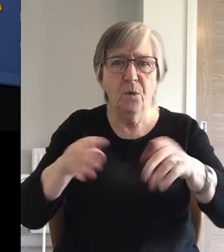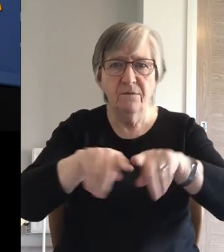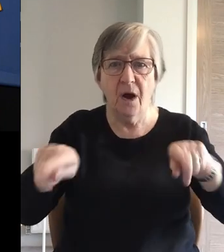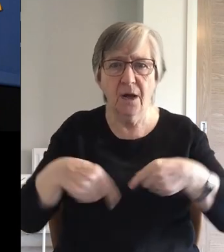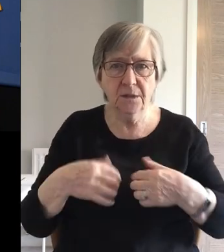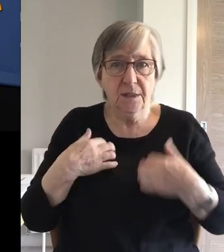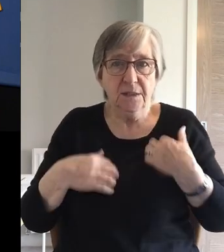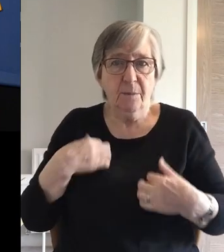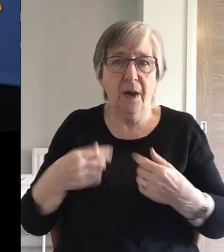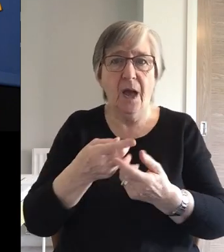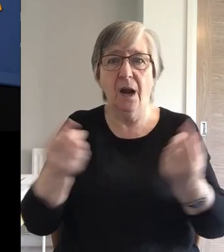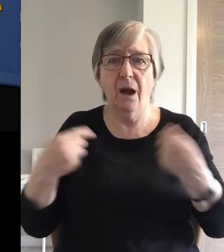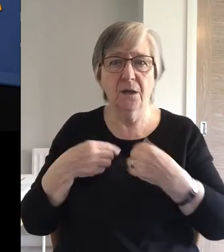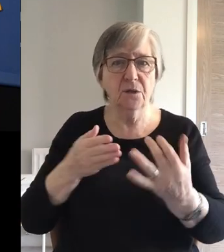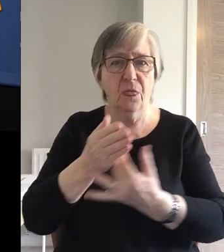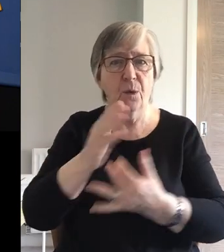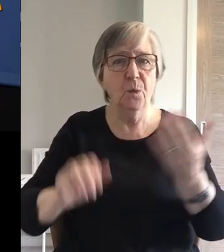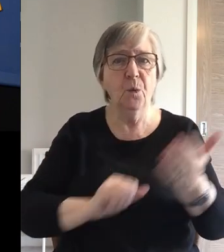Spirit.